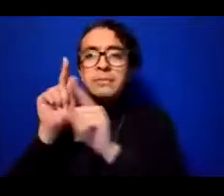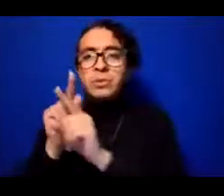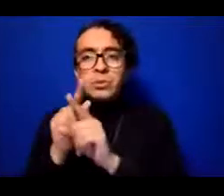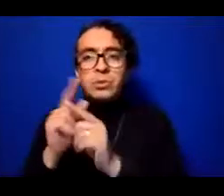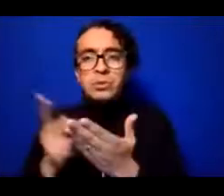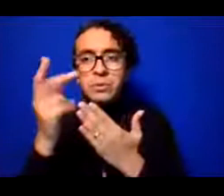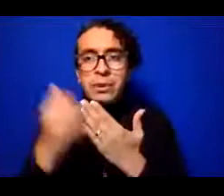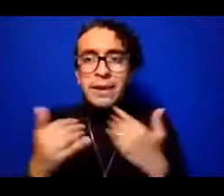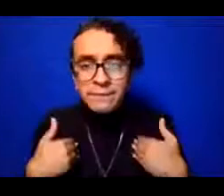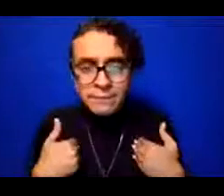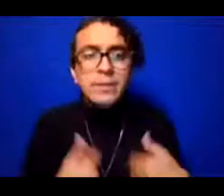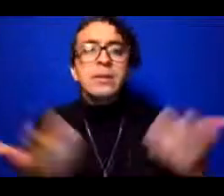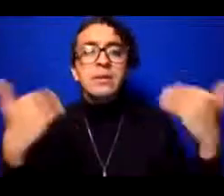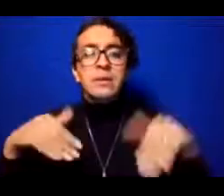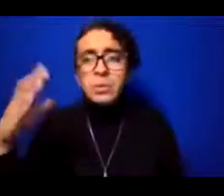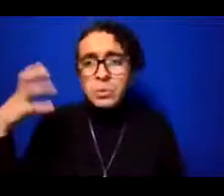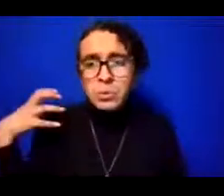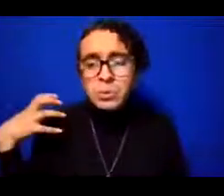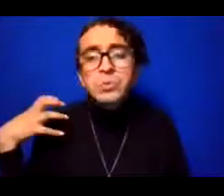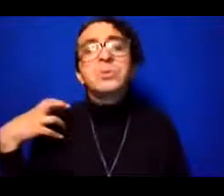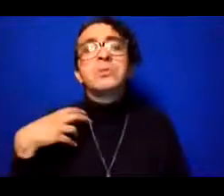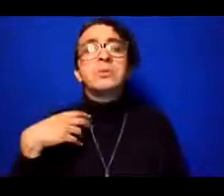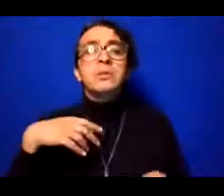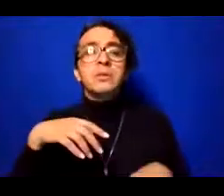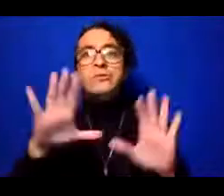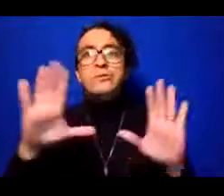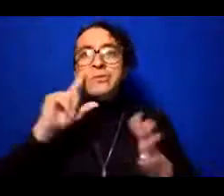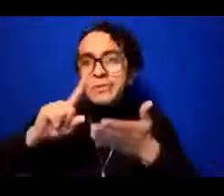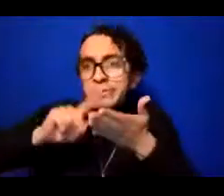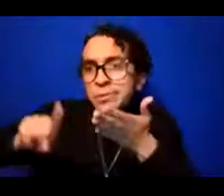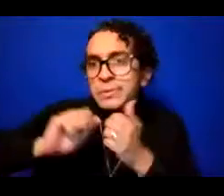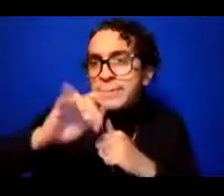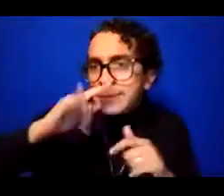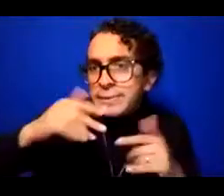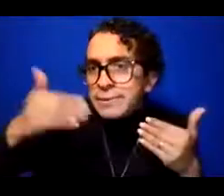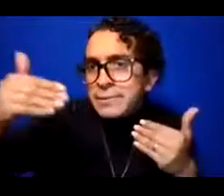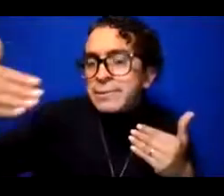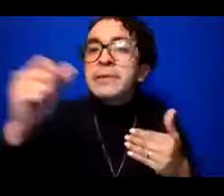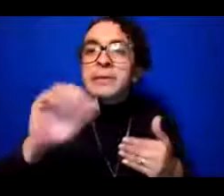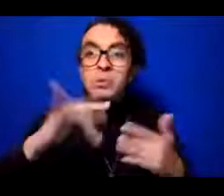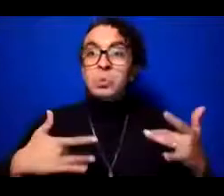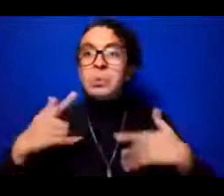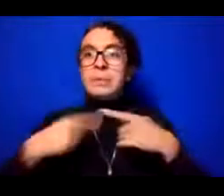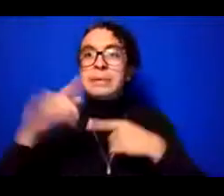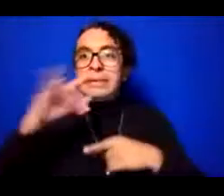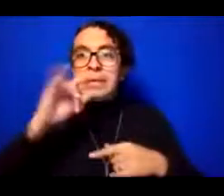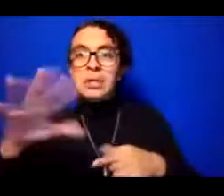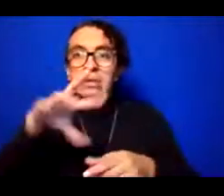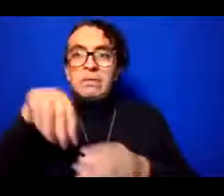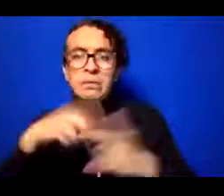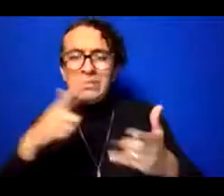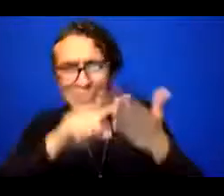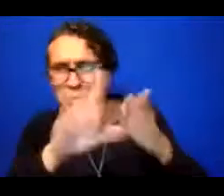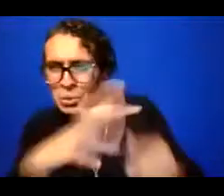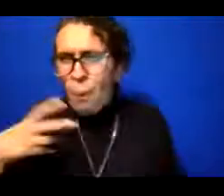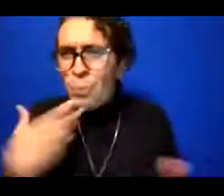programs. Coaches are great for, you know, checking in. You know, if you're worried about your child and they're involved in the sport, check in with the coach.